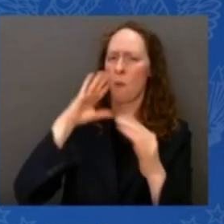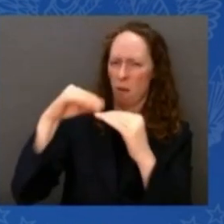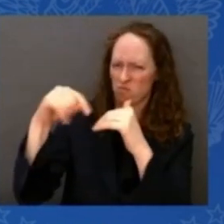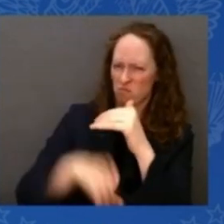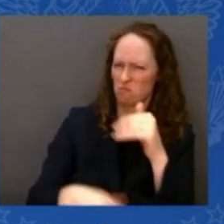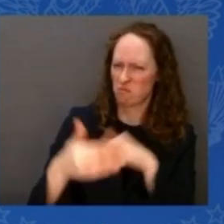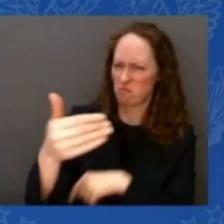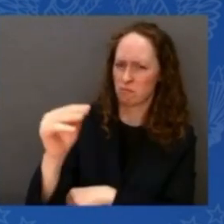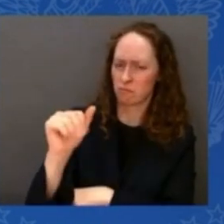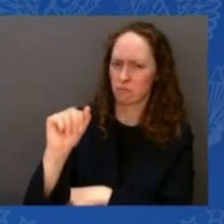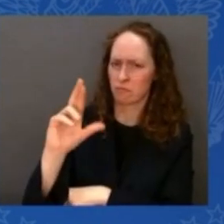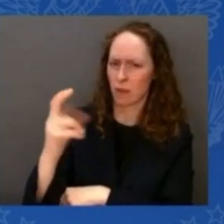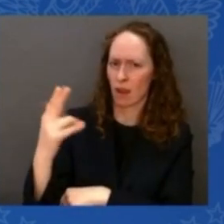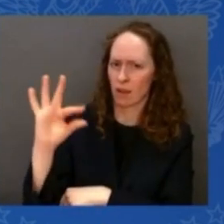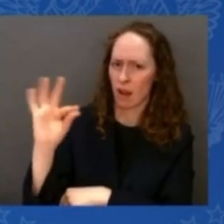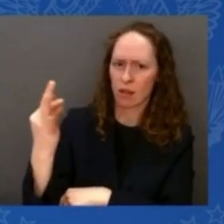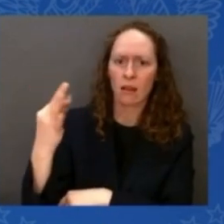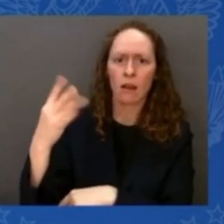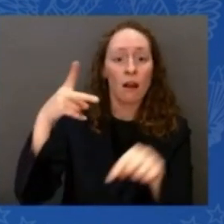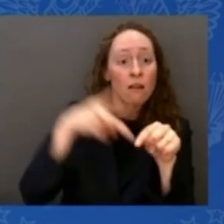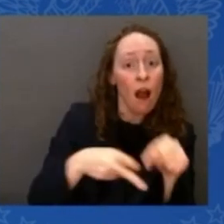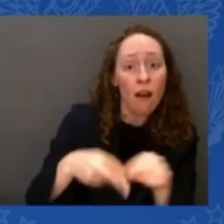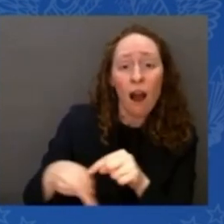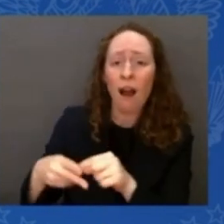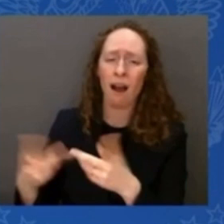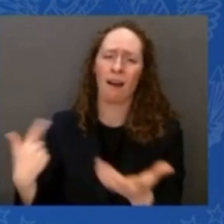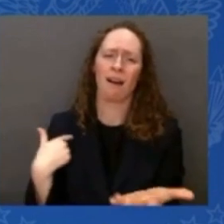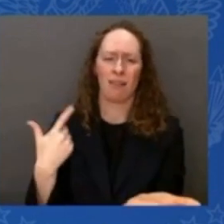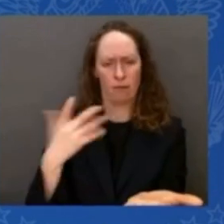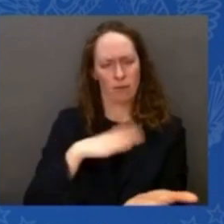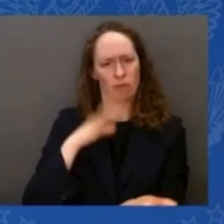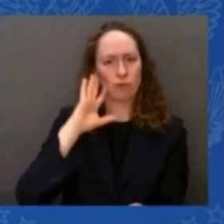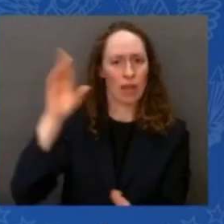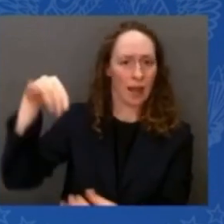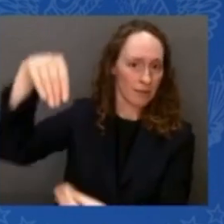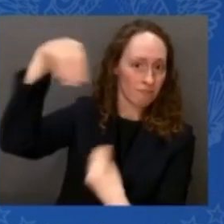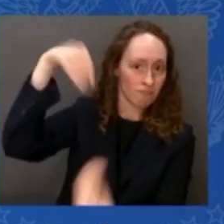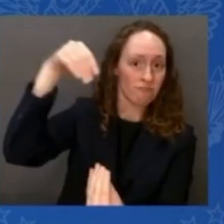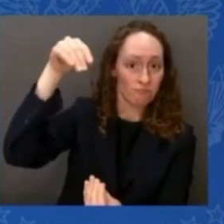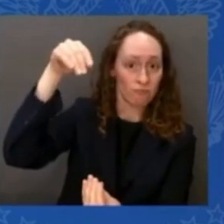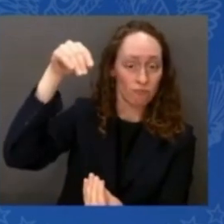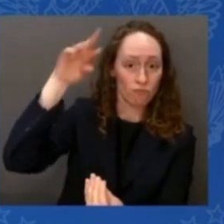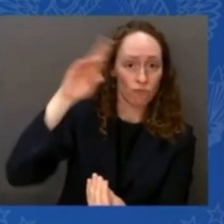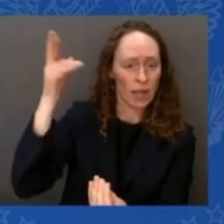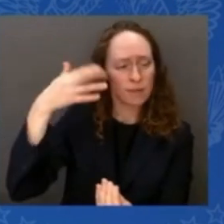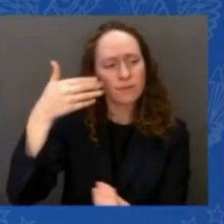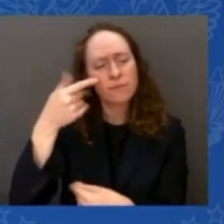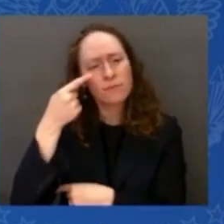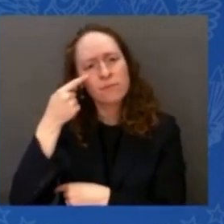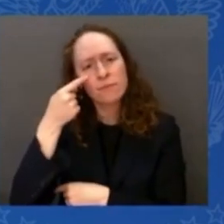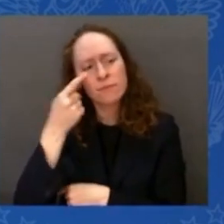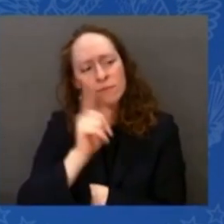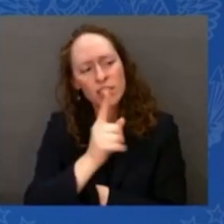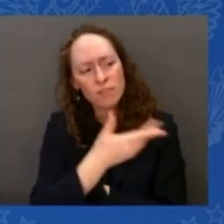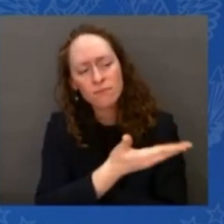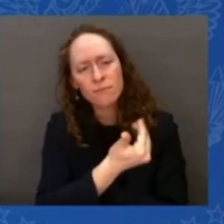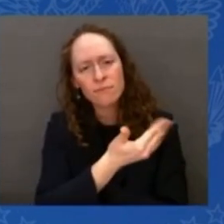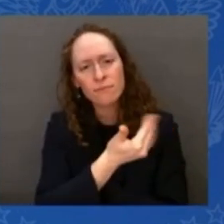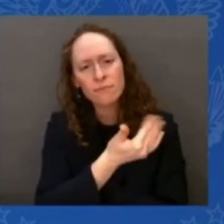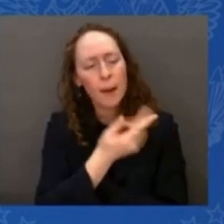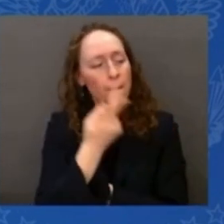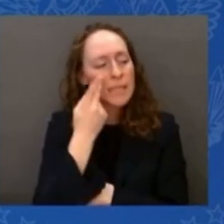table. And I've invited them to Republicans, they should do the same thing, lay their proposal on the table. And we can sit